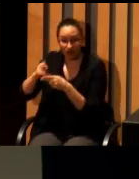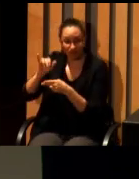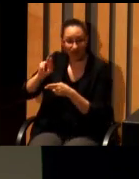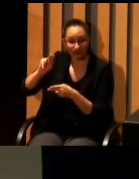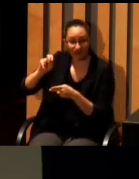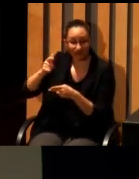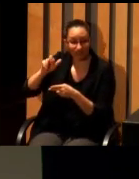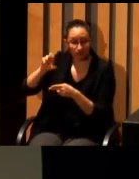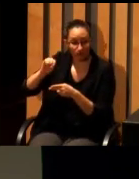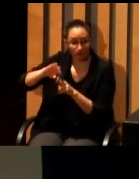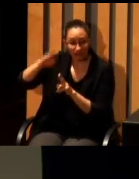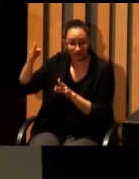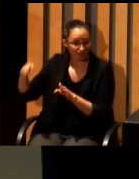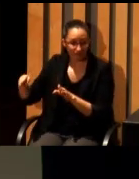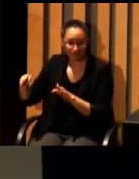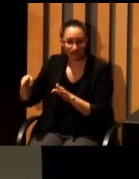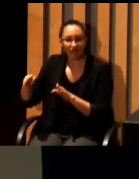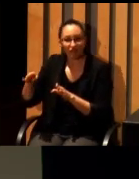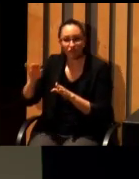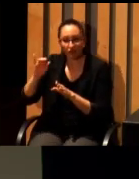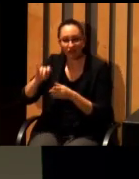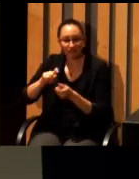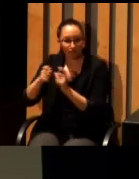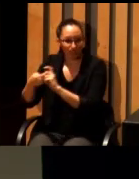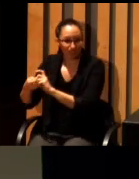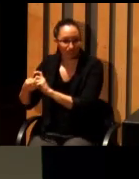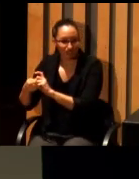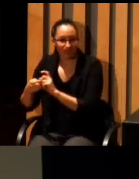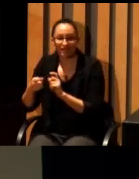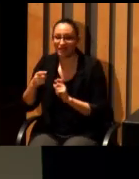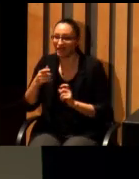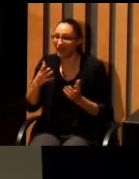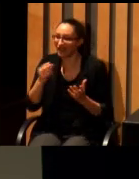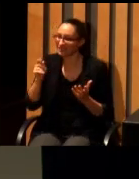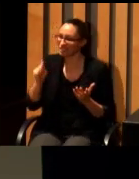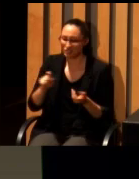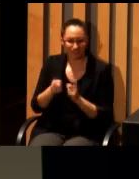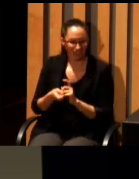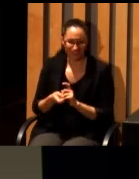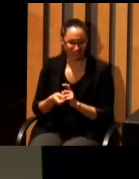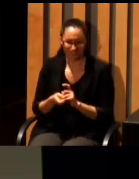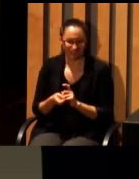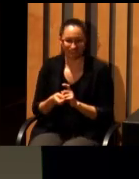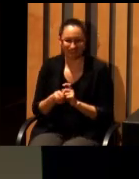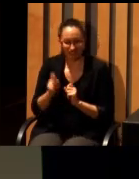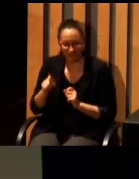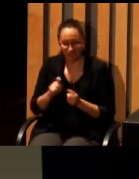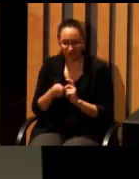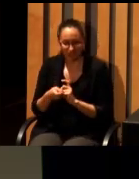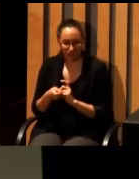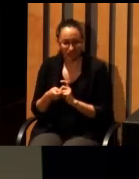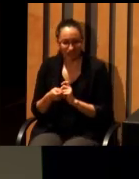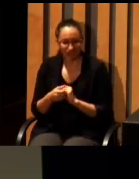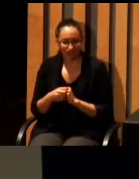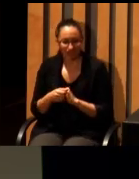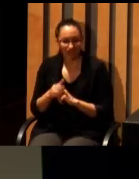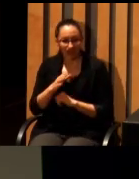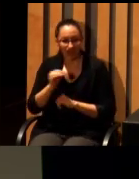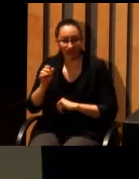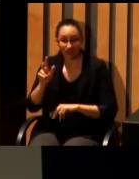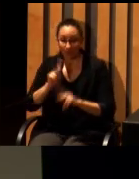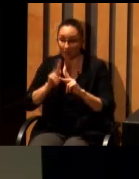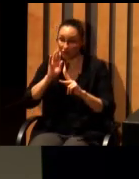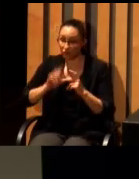So those things can change, and to the benefit, they should change. And Native people would stand beside them to make sure